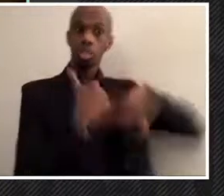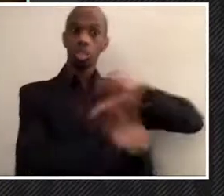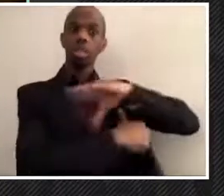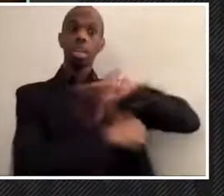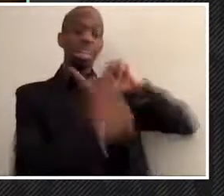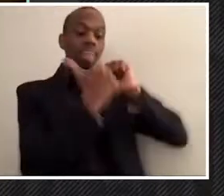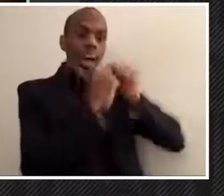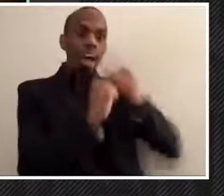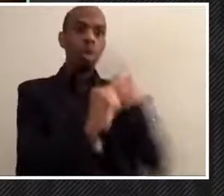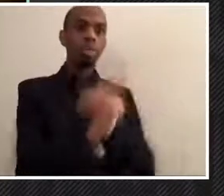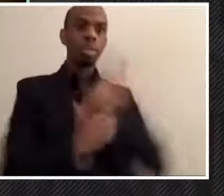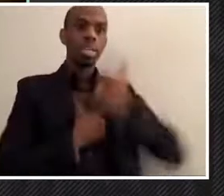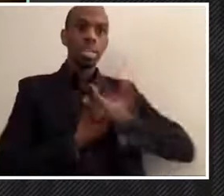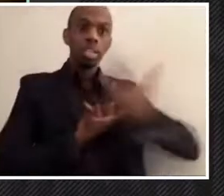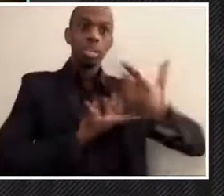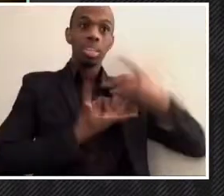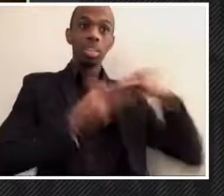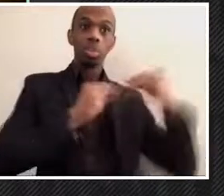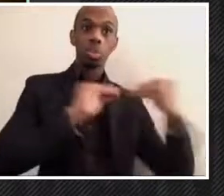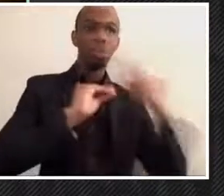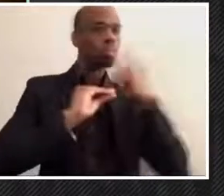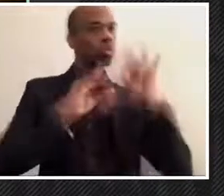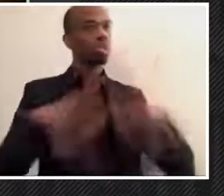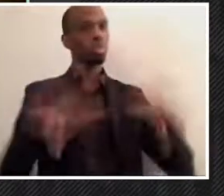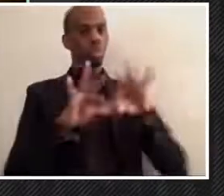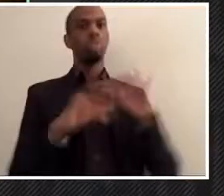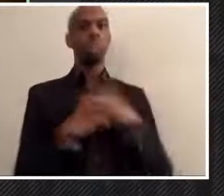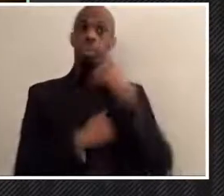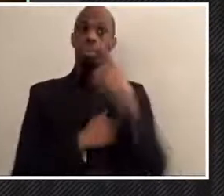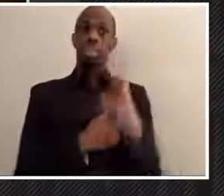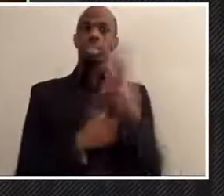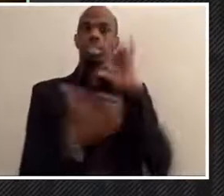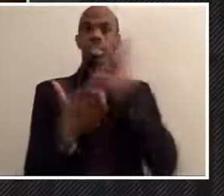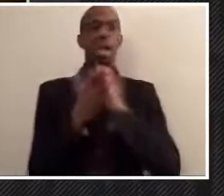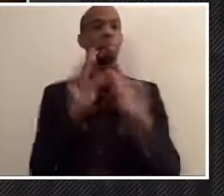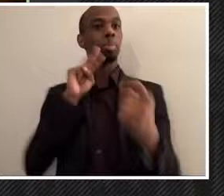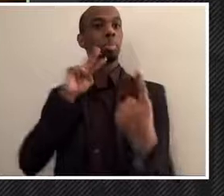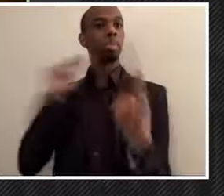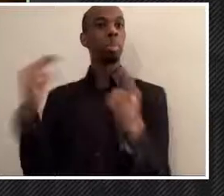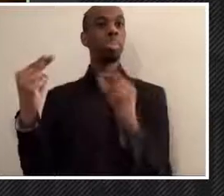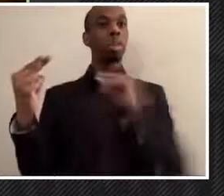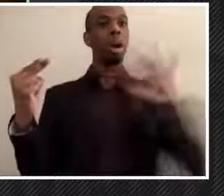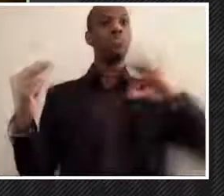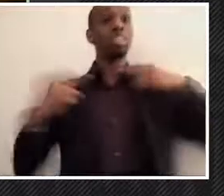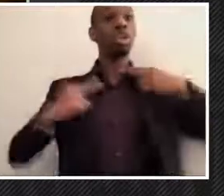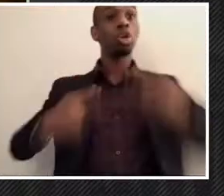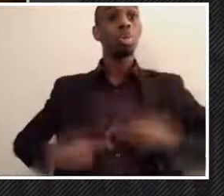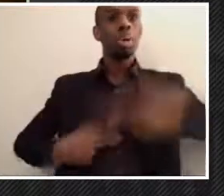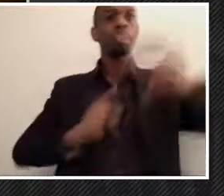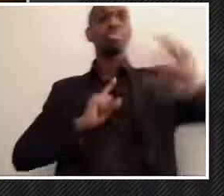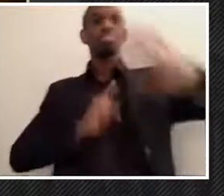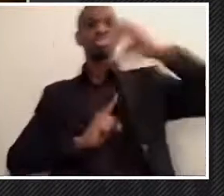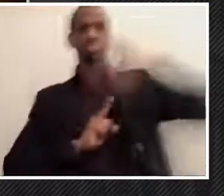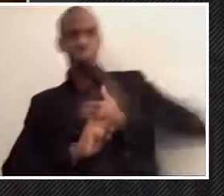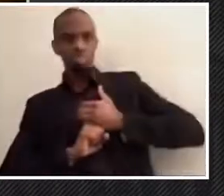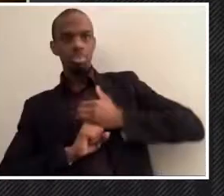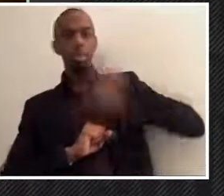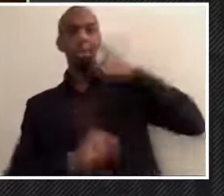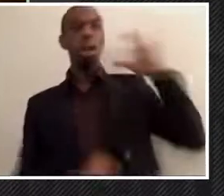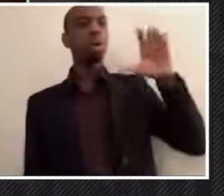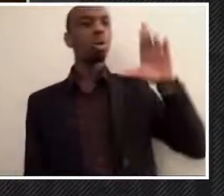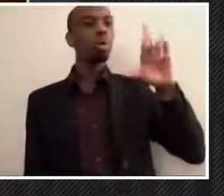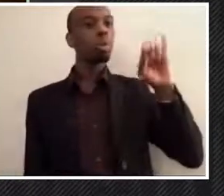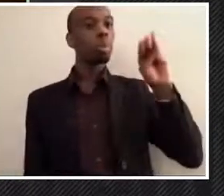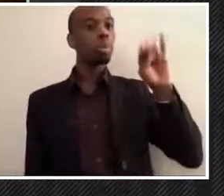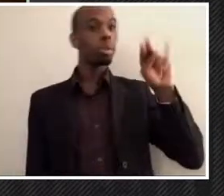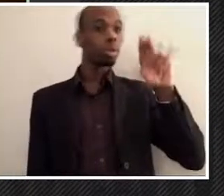because I think it humanizes what so many people make such a distant thing, right? They make criminal justice reform a